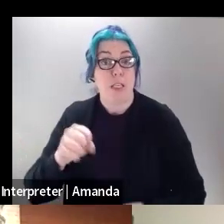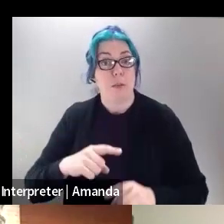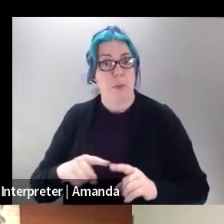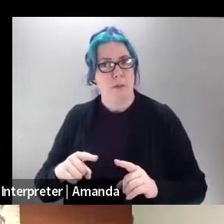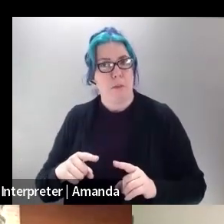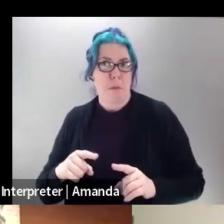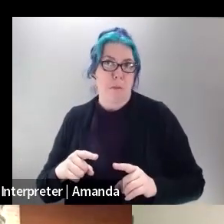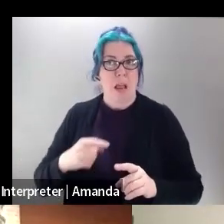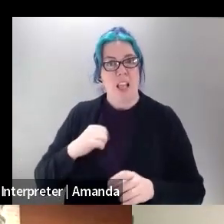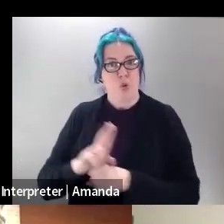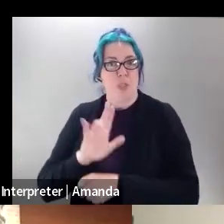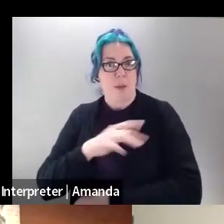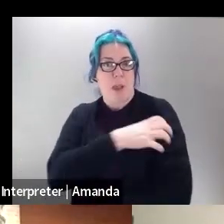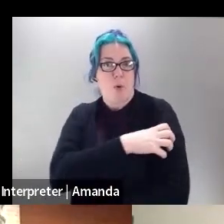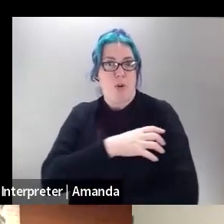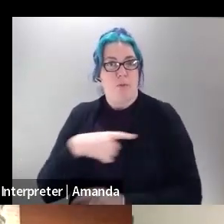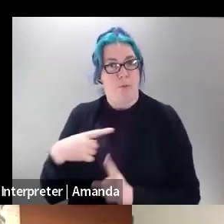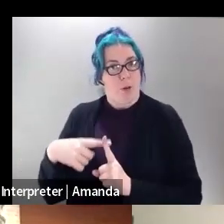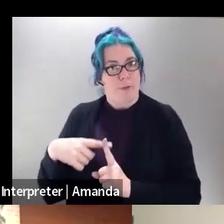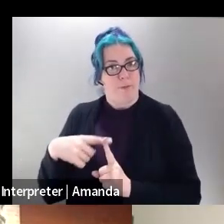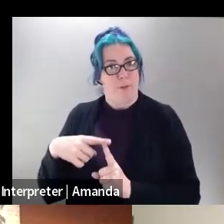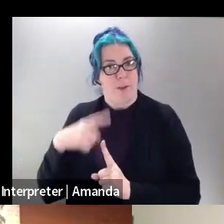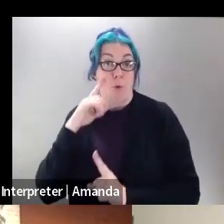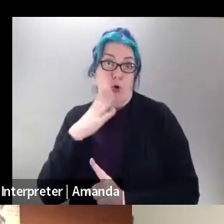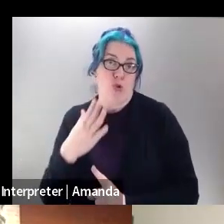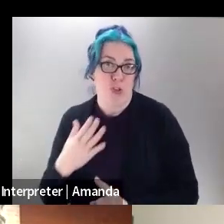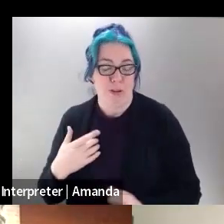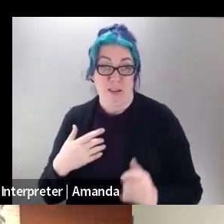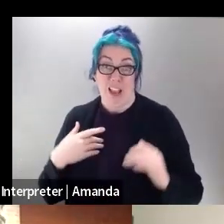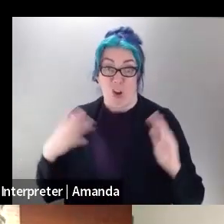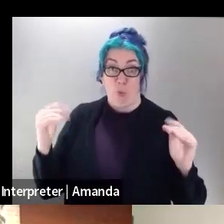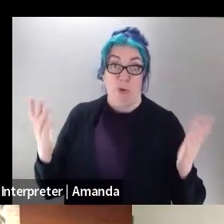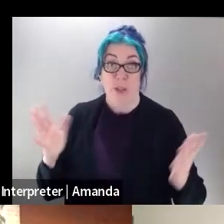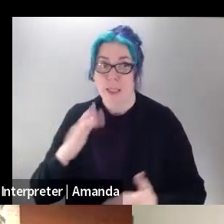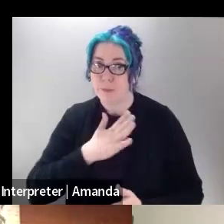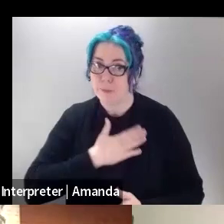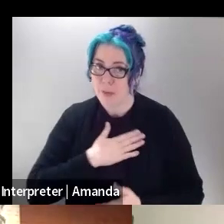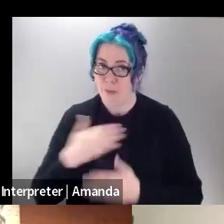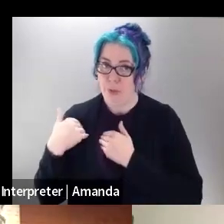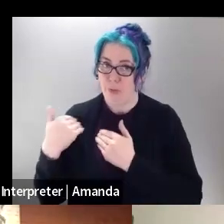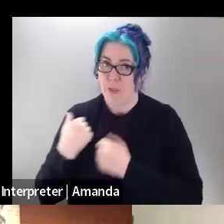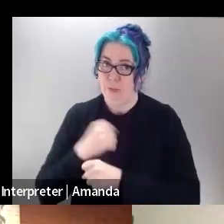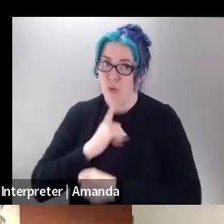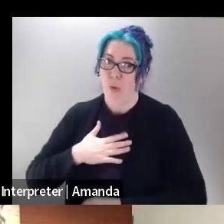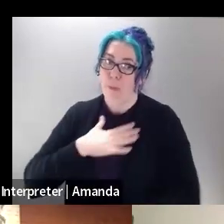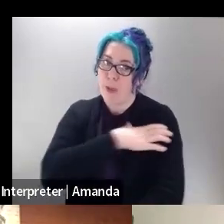hope I'm using it for joy. I hope I'm using it for, that's my responsibility.